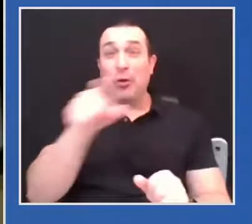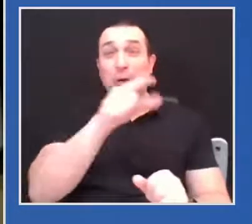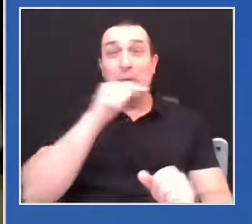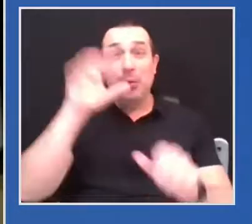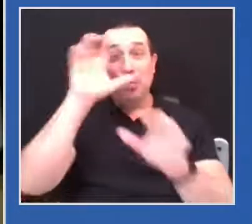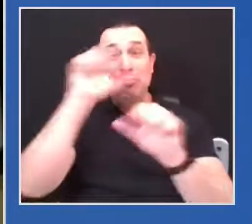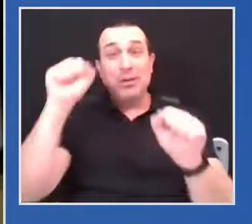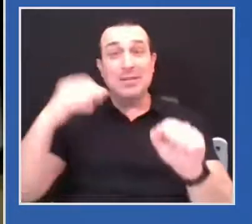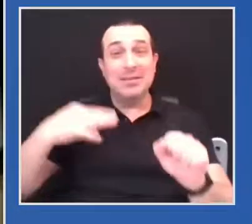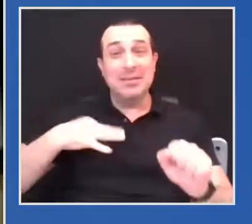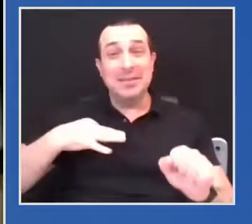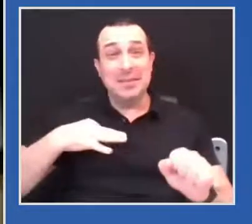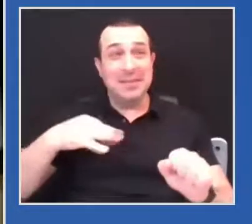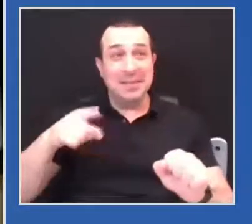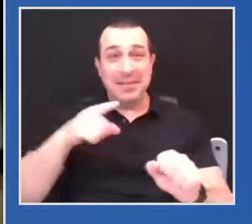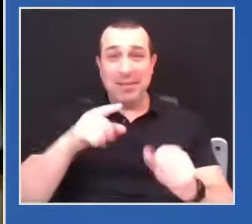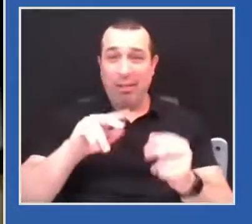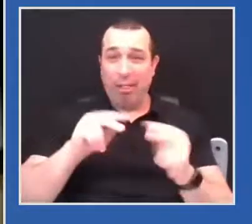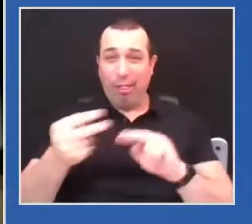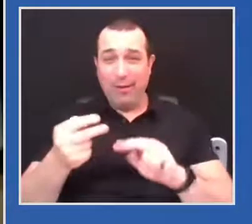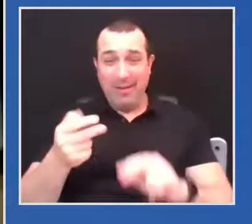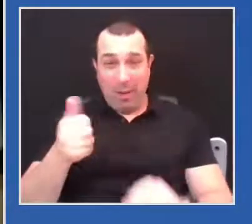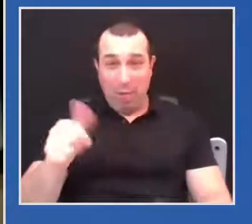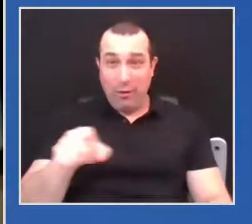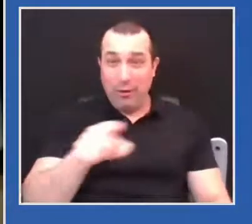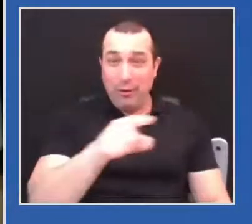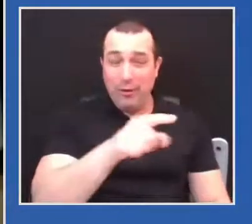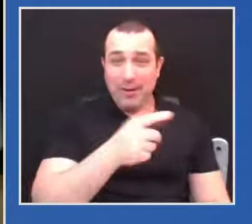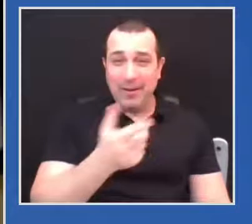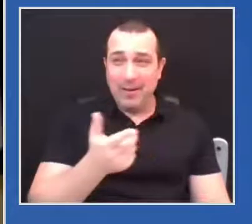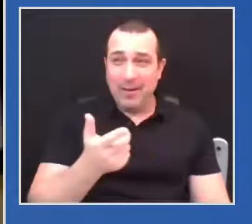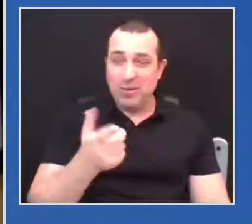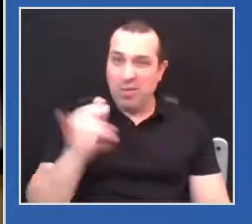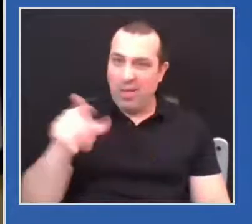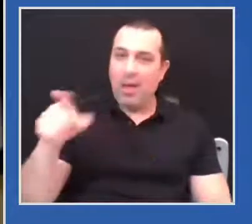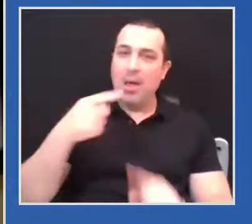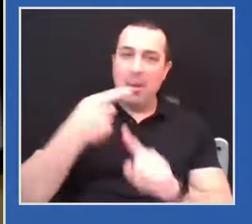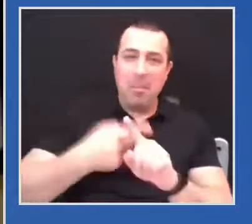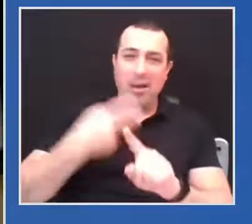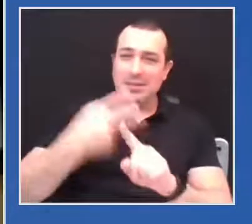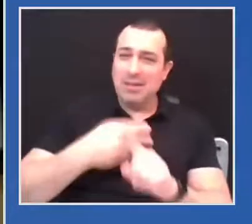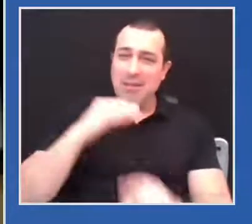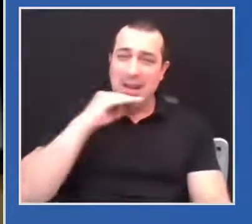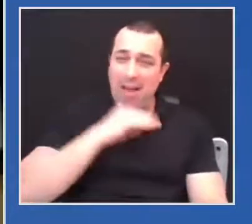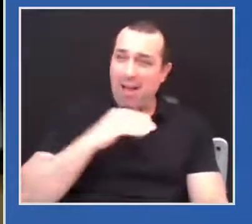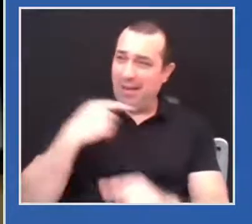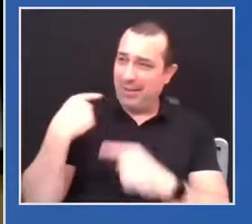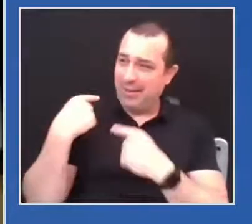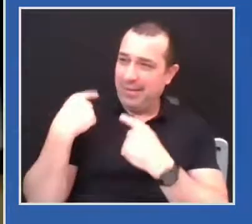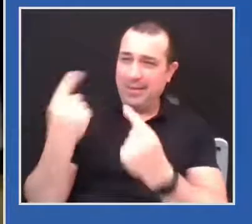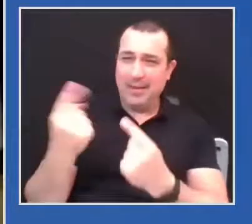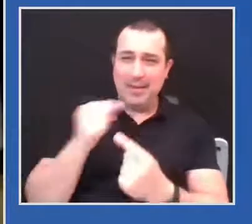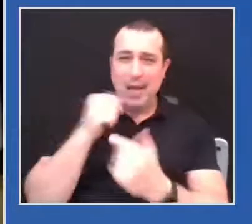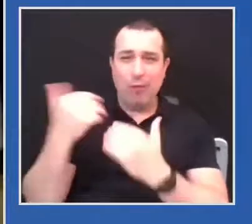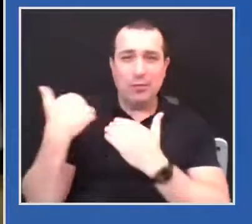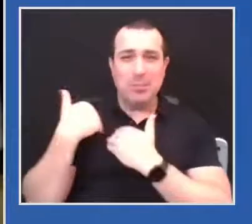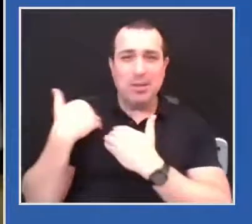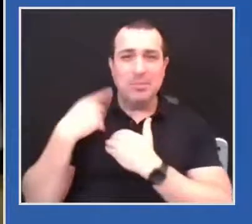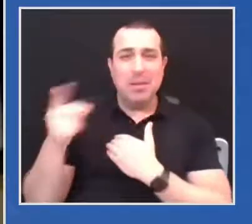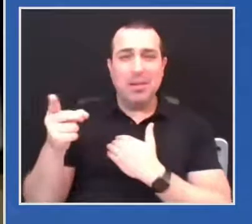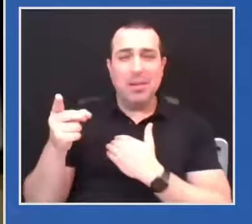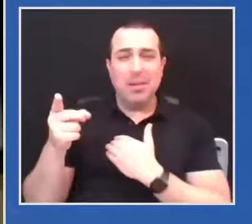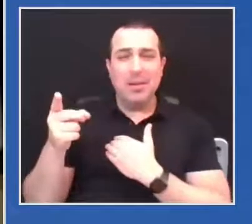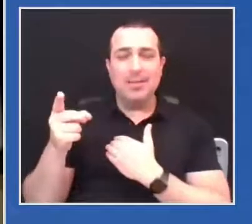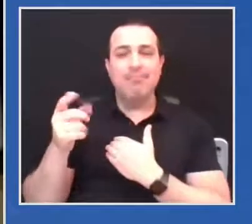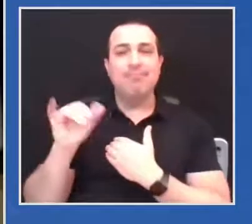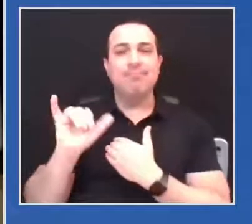And as a consequence, to months of lying, misleading, and irresponsible action on the part of Donald Trump, how many empty